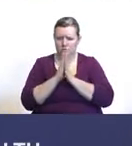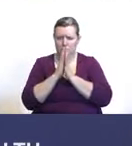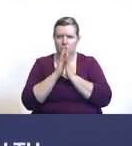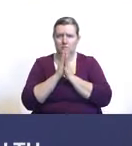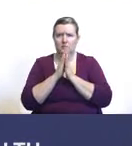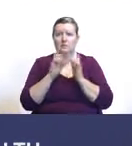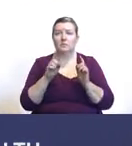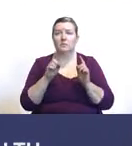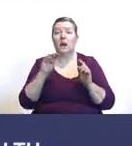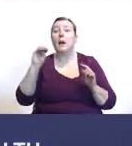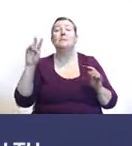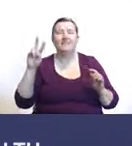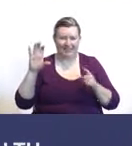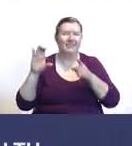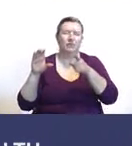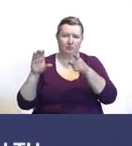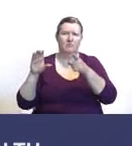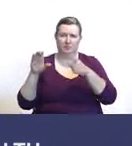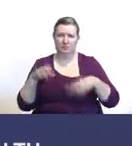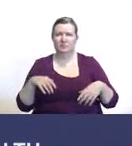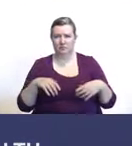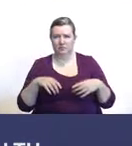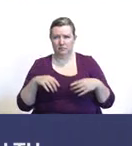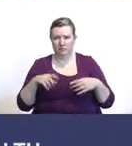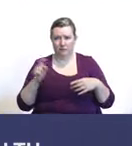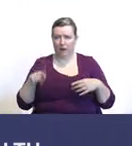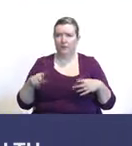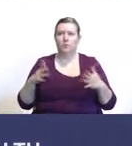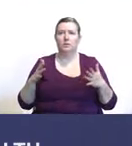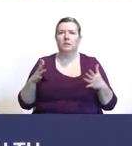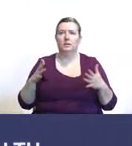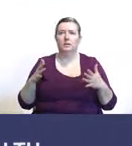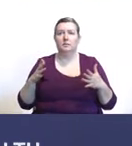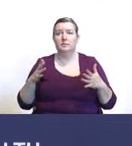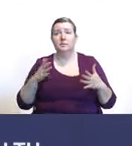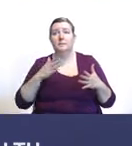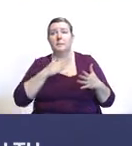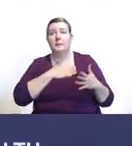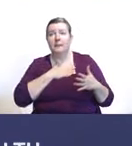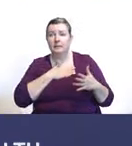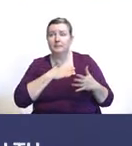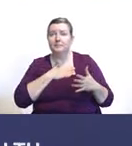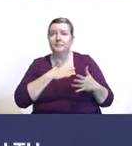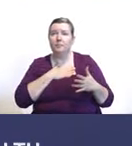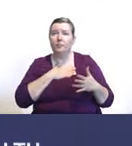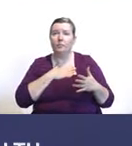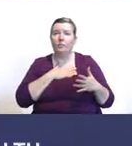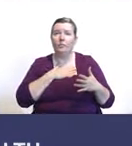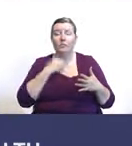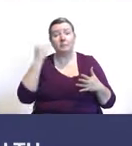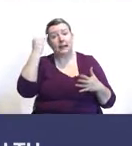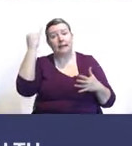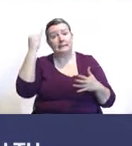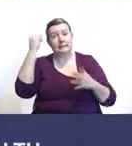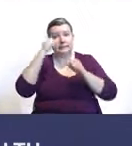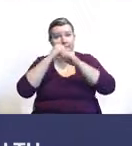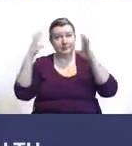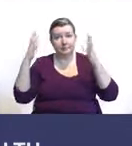motor vehicles, I think you go back, my mantra and my hope would be you go back to